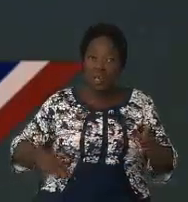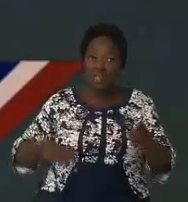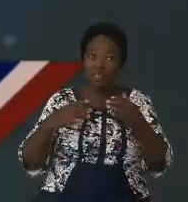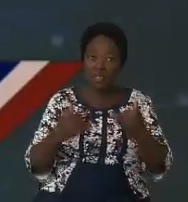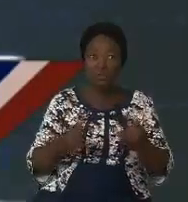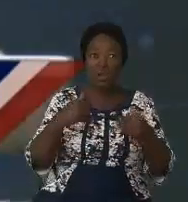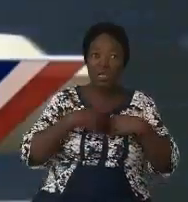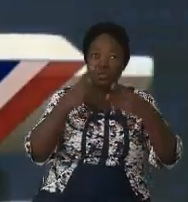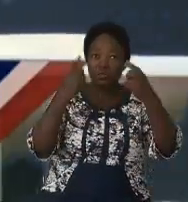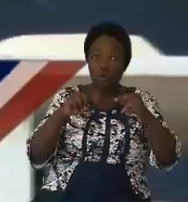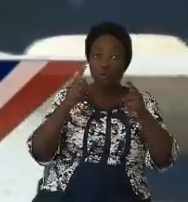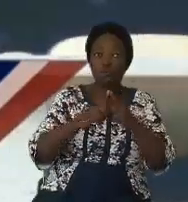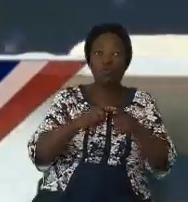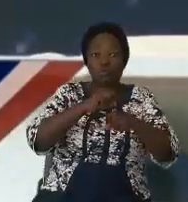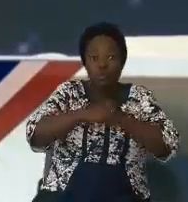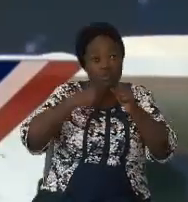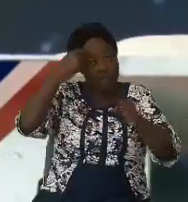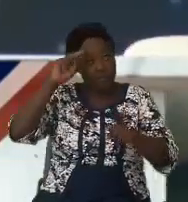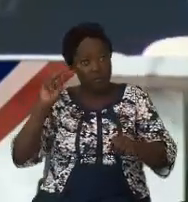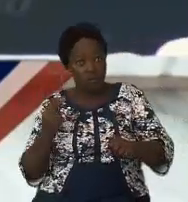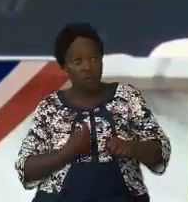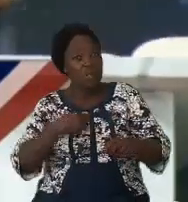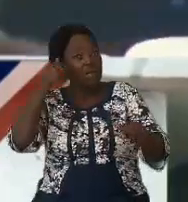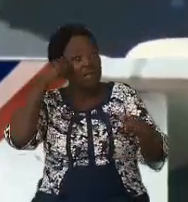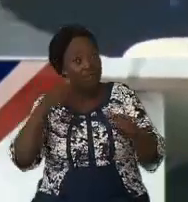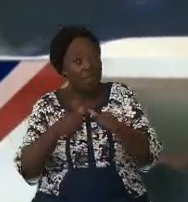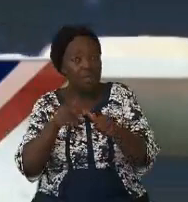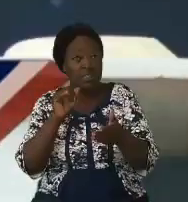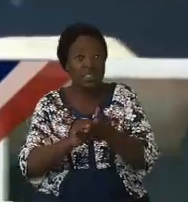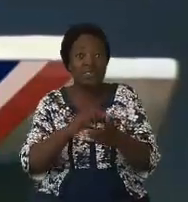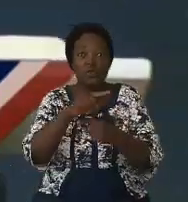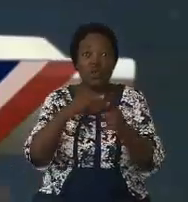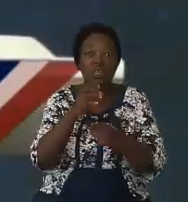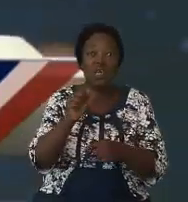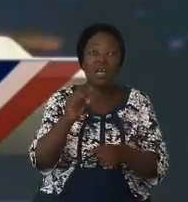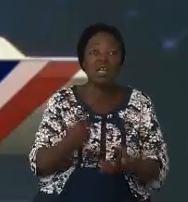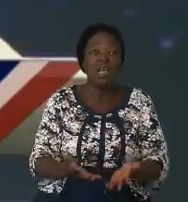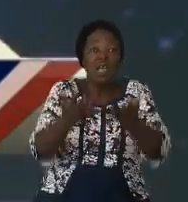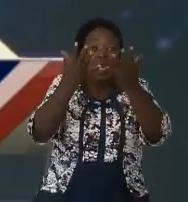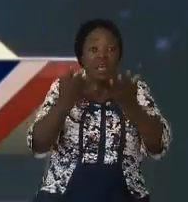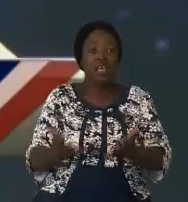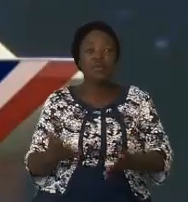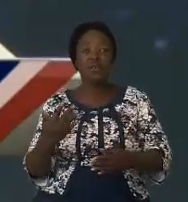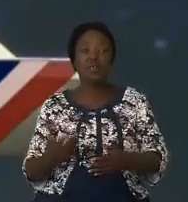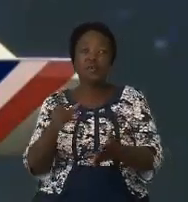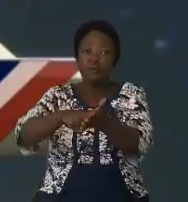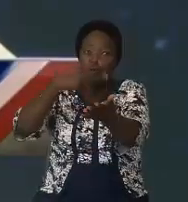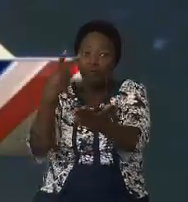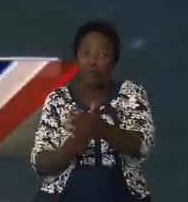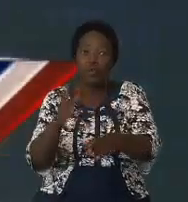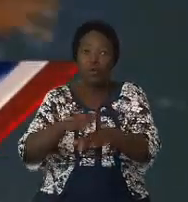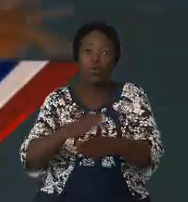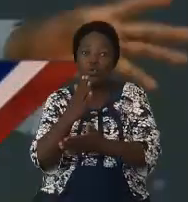a heavy body, a heavy tree falls on a fragile substance, that fragile substance will